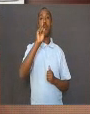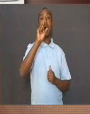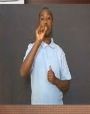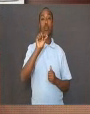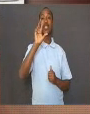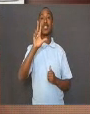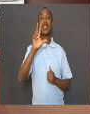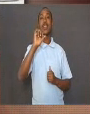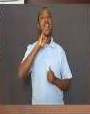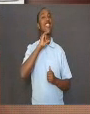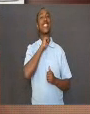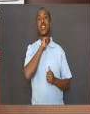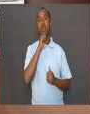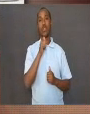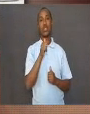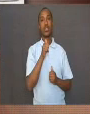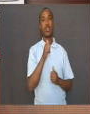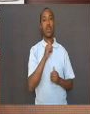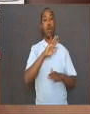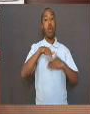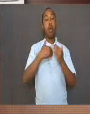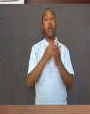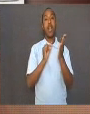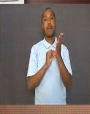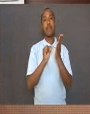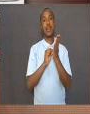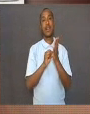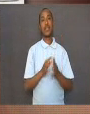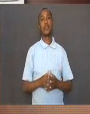1.3 is not a small whole number.